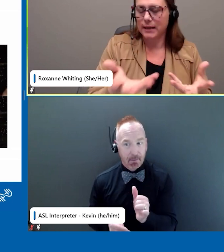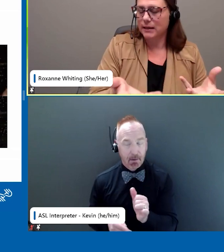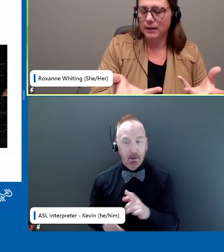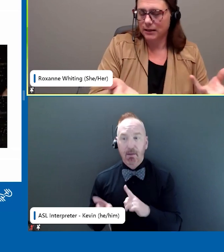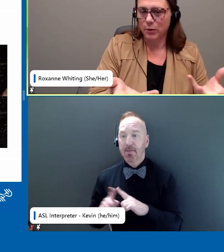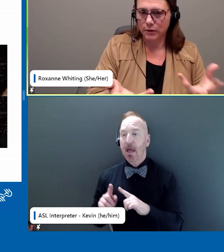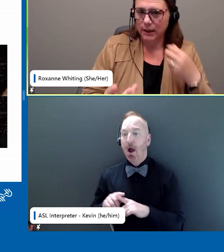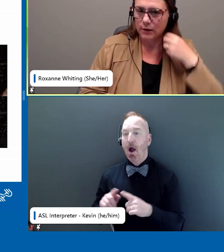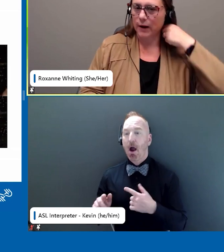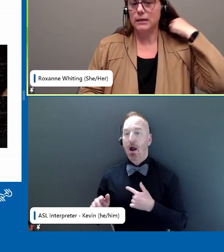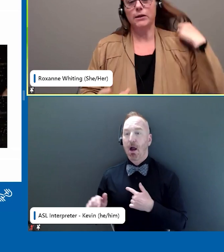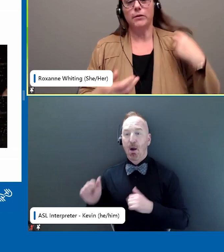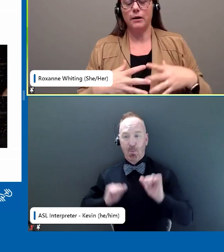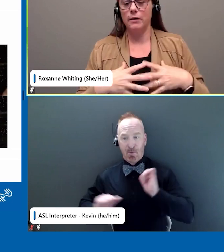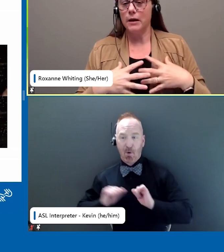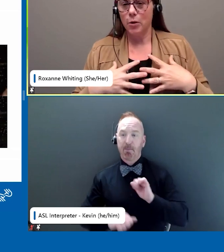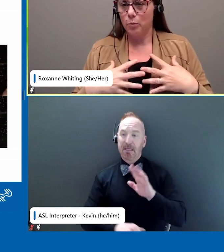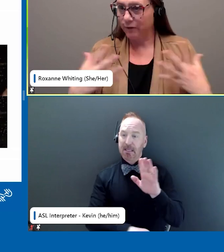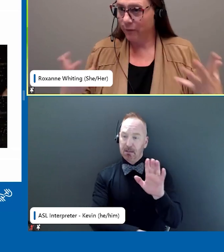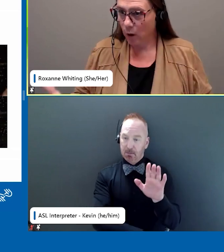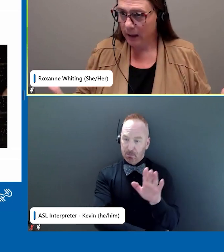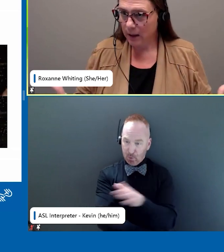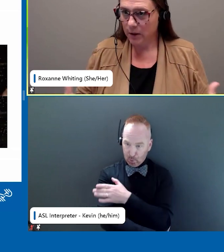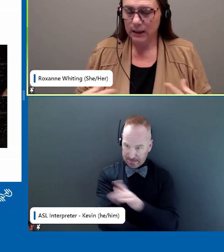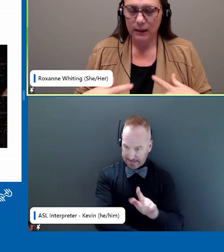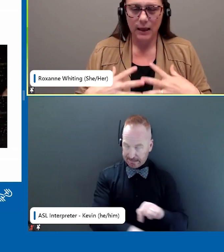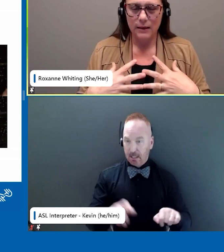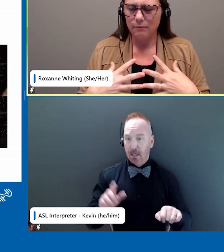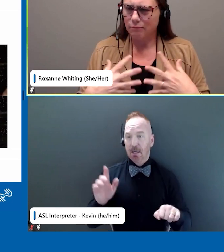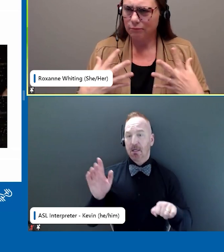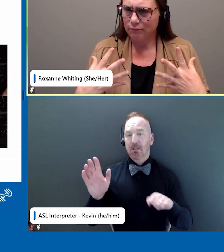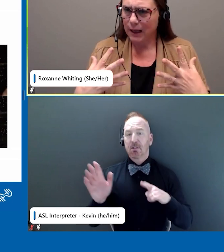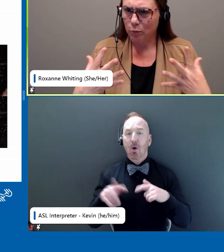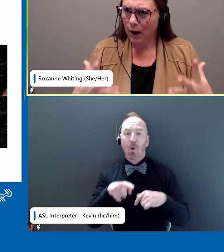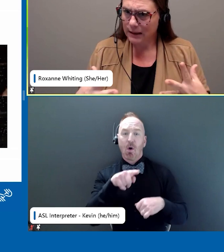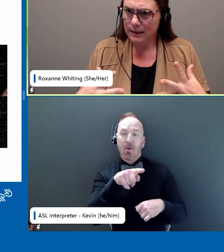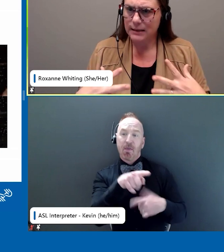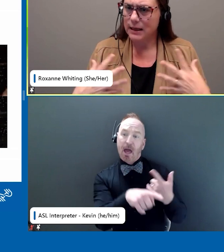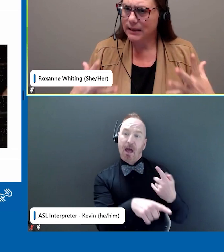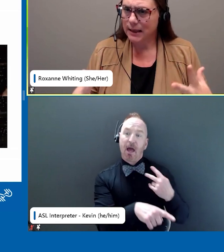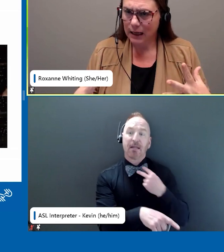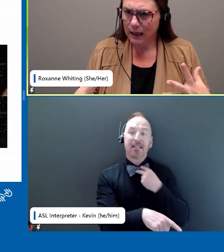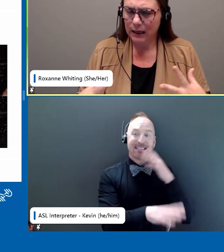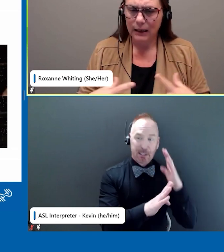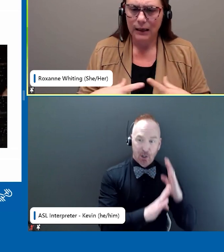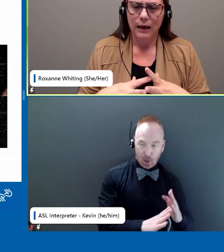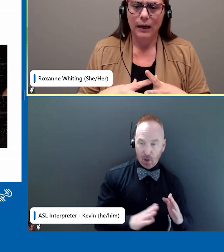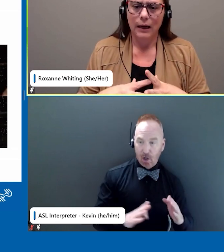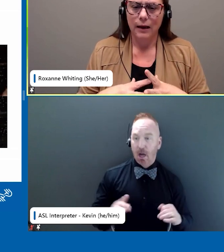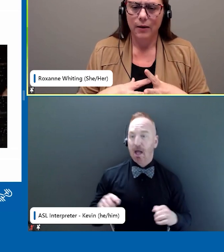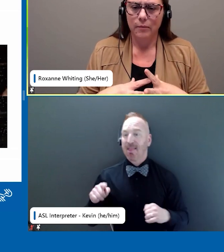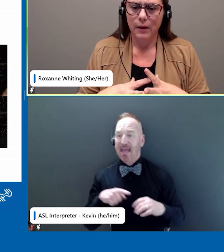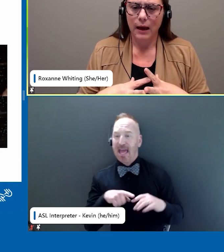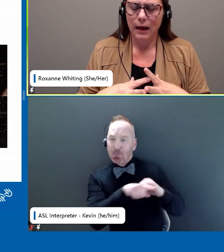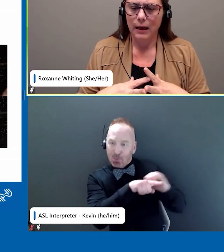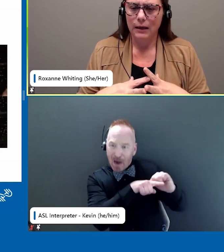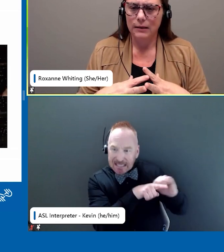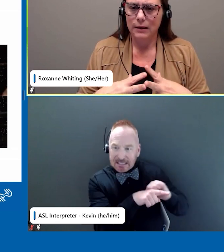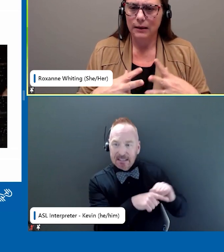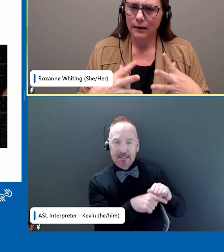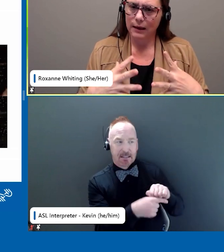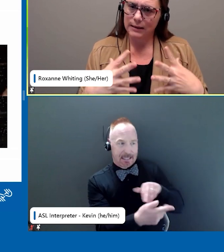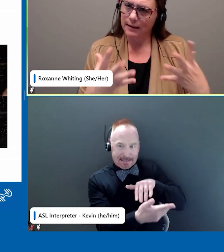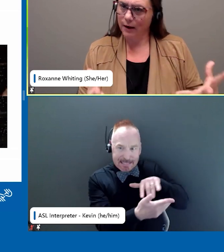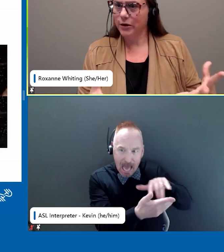in this case it's music, right? So they're performing the music, they practice, they study,